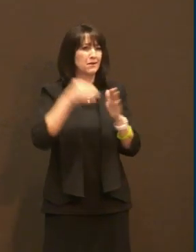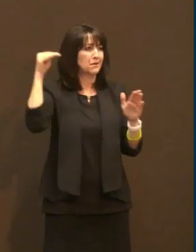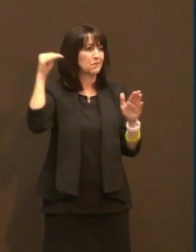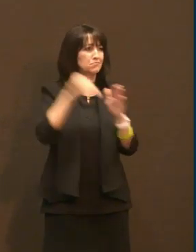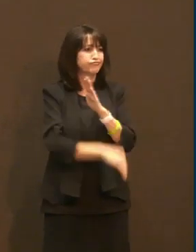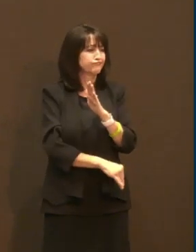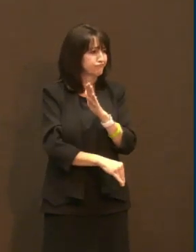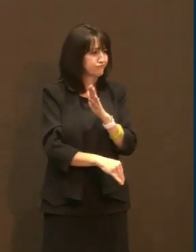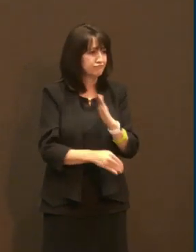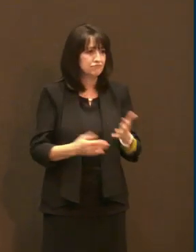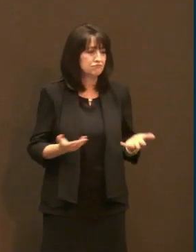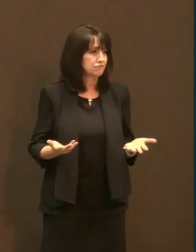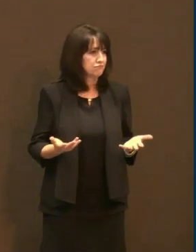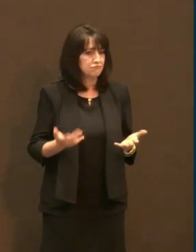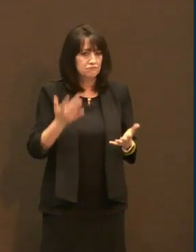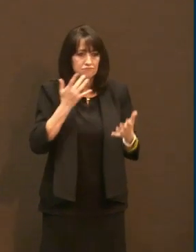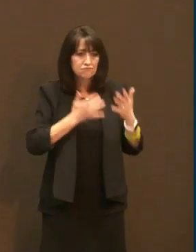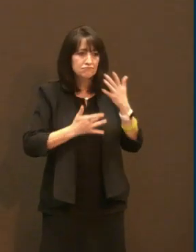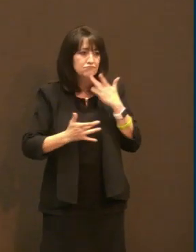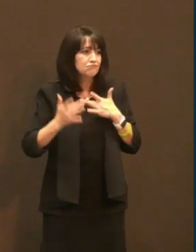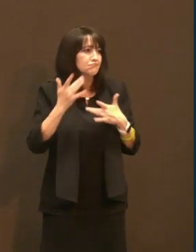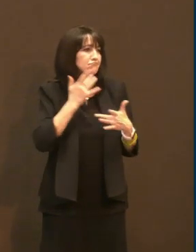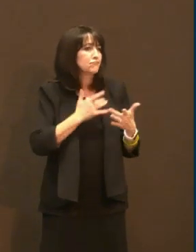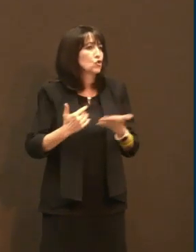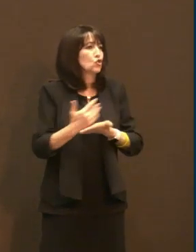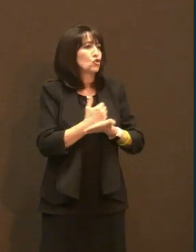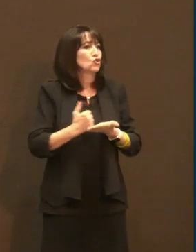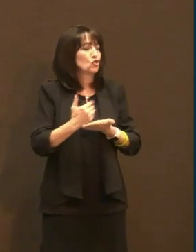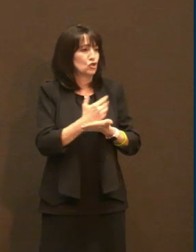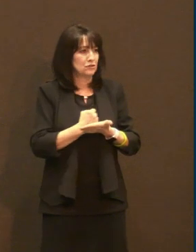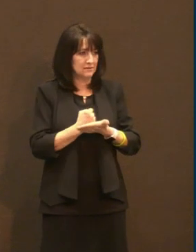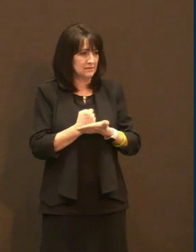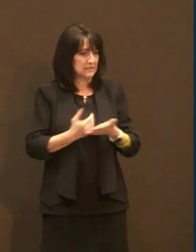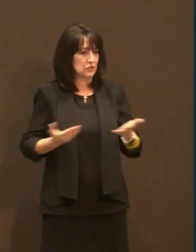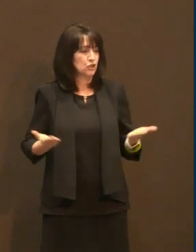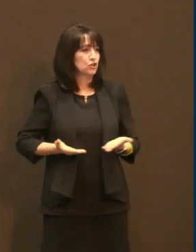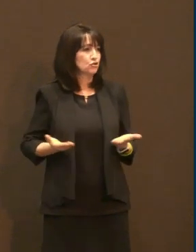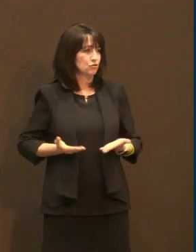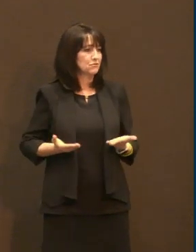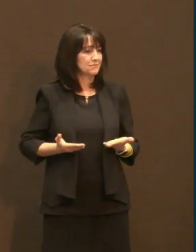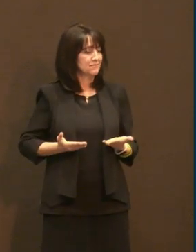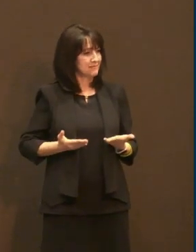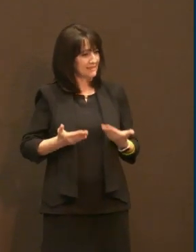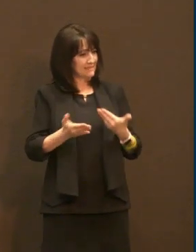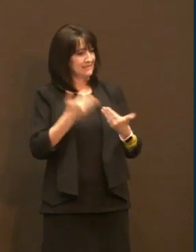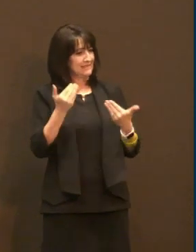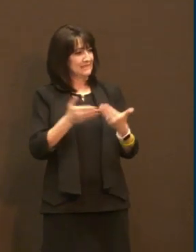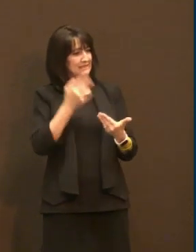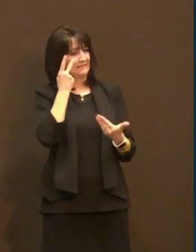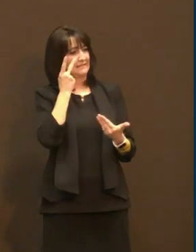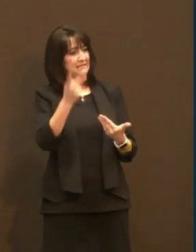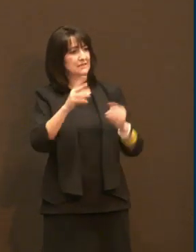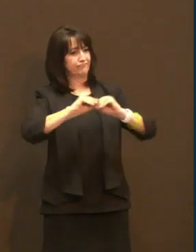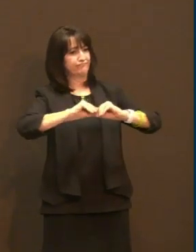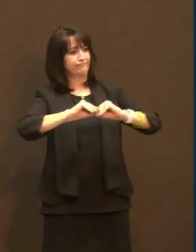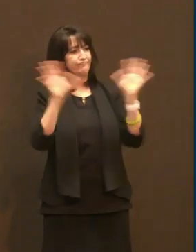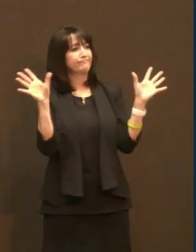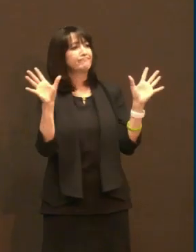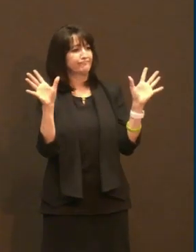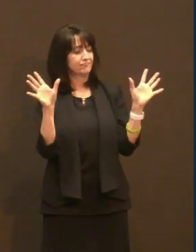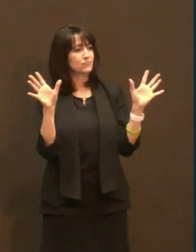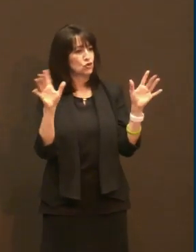our mayors. They're seeing all of that. Just the overall carnage in the